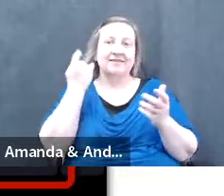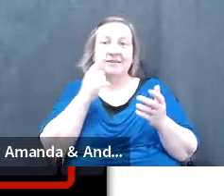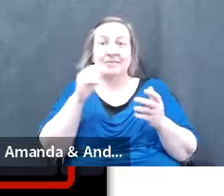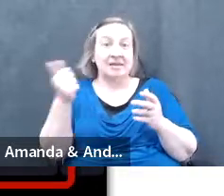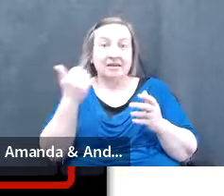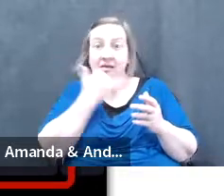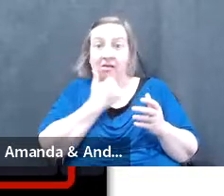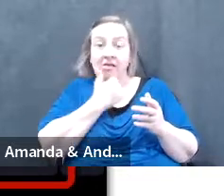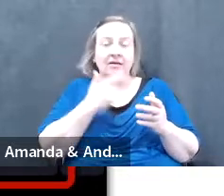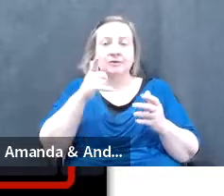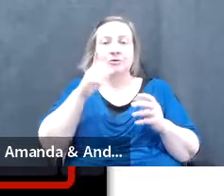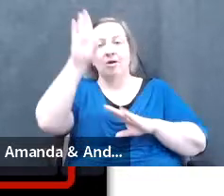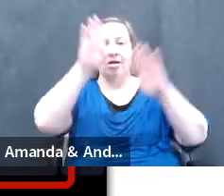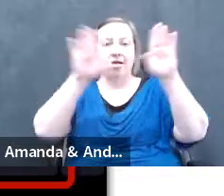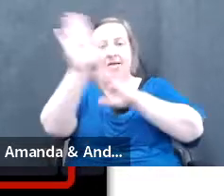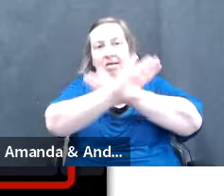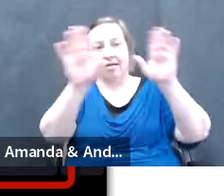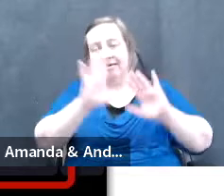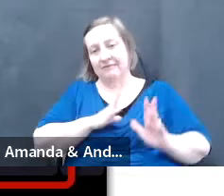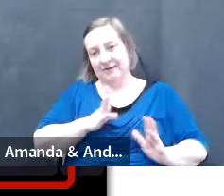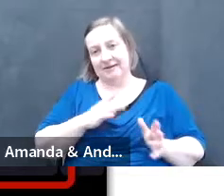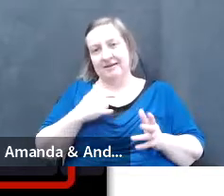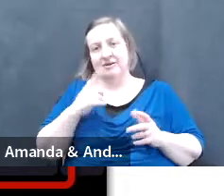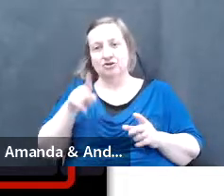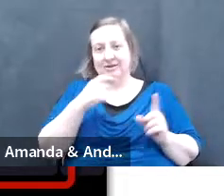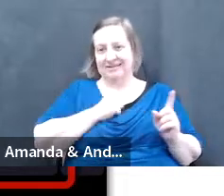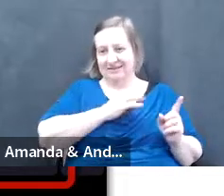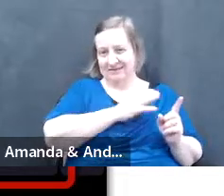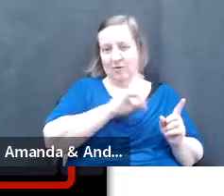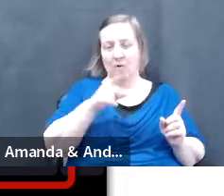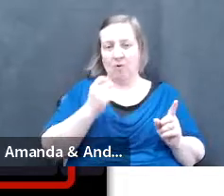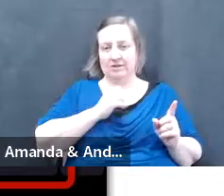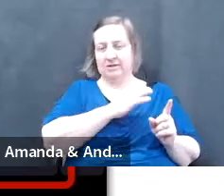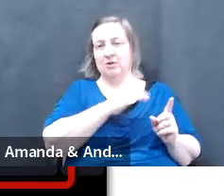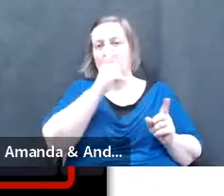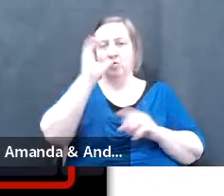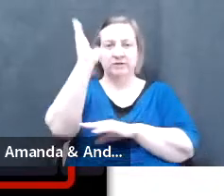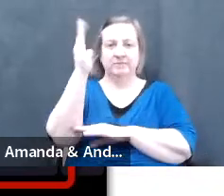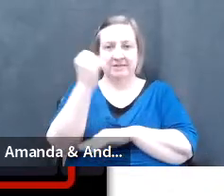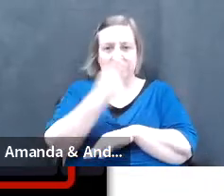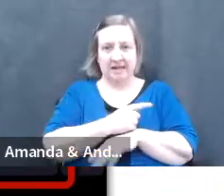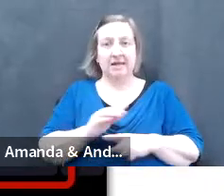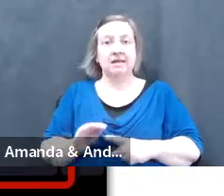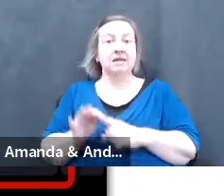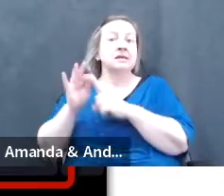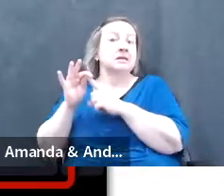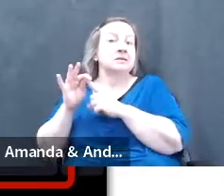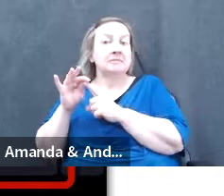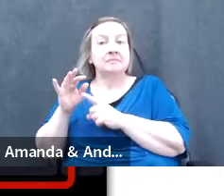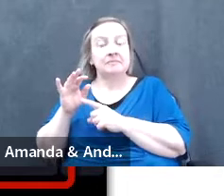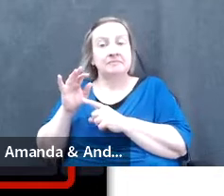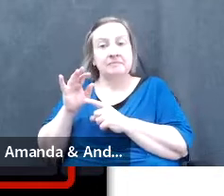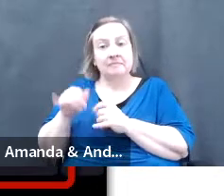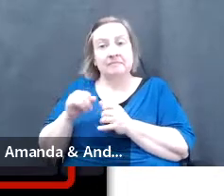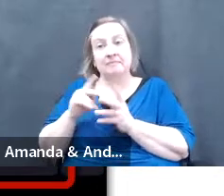at me. This is just for steering committee members. It's only going to be steering committee members to be speaking today, with the exception of